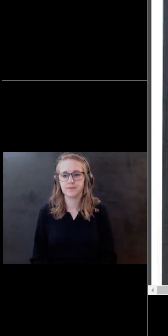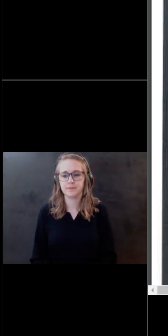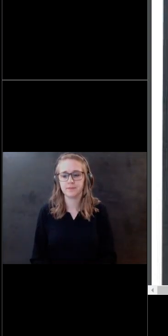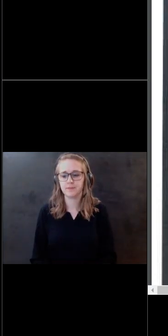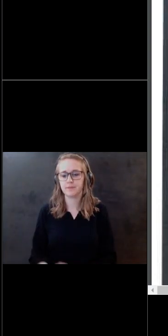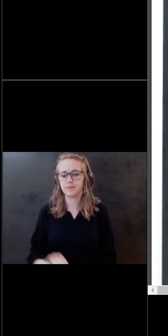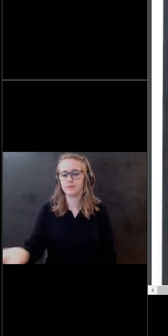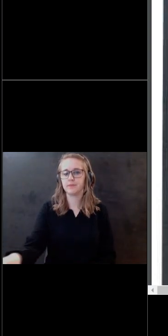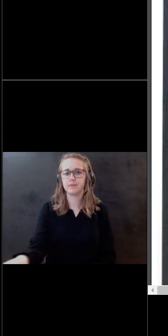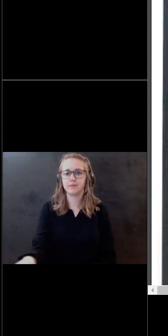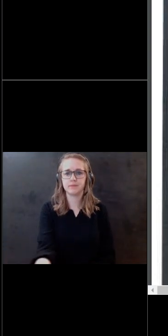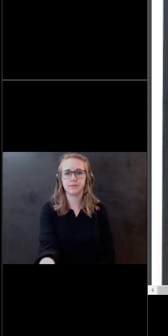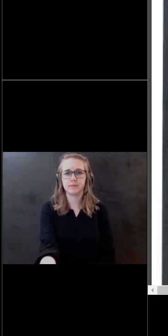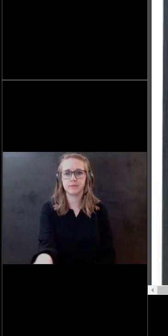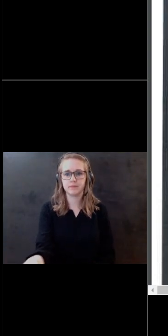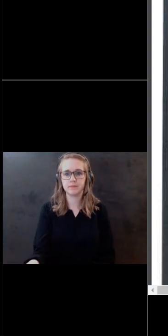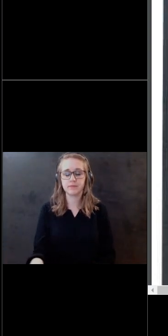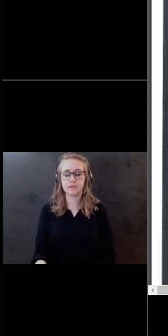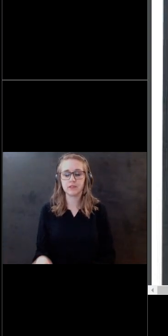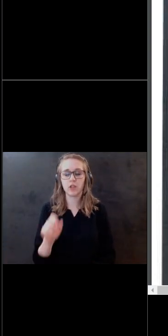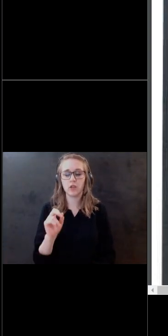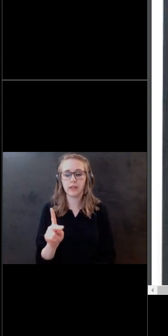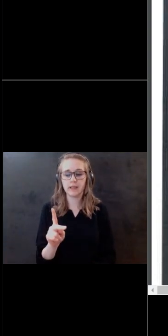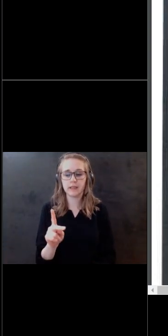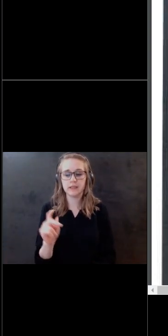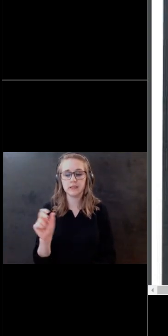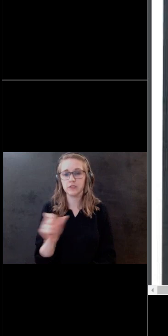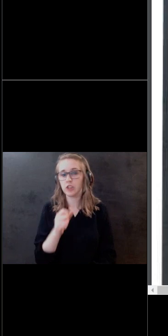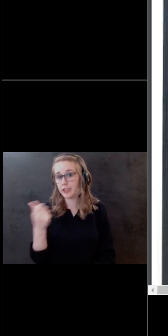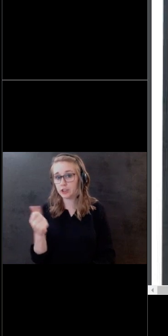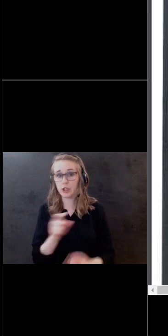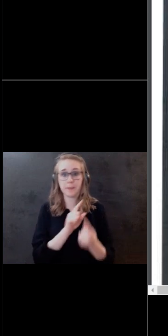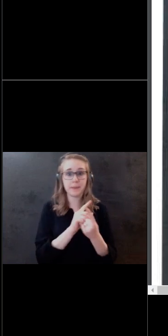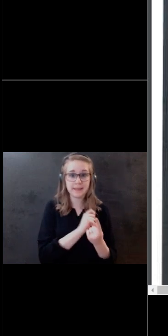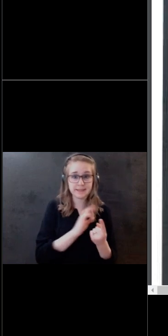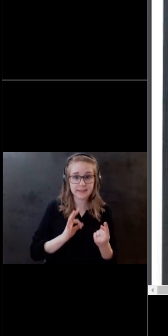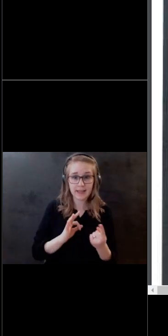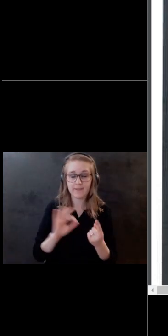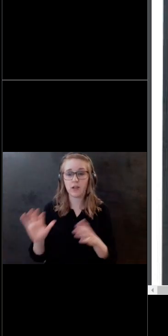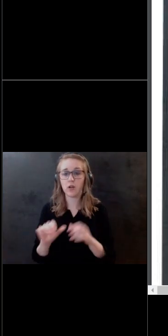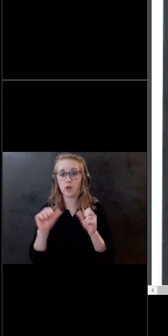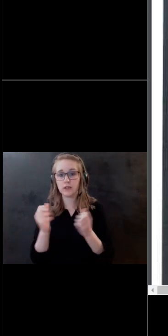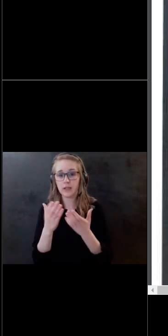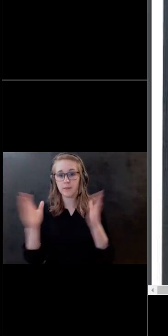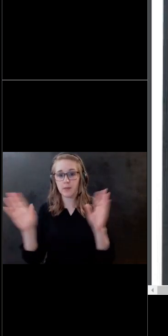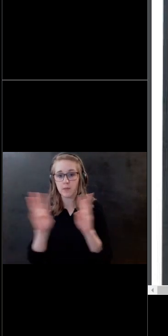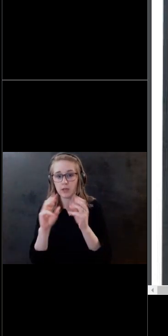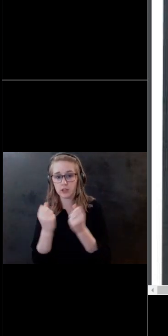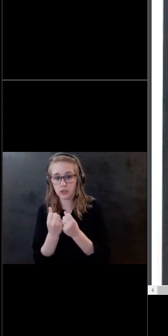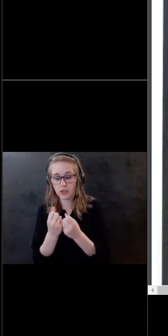Okay. Is there any other, so besides meeting with staff and hosting a public workshop, both within 30 days, were there any